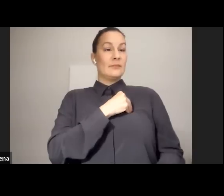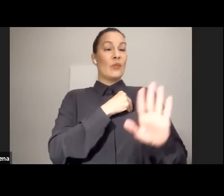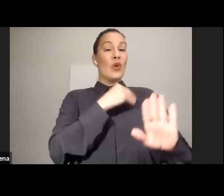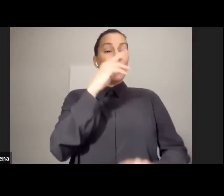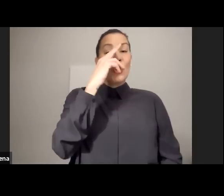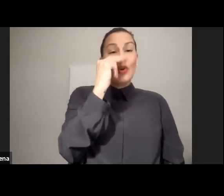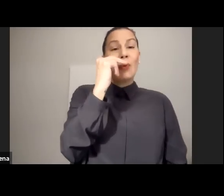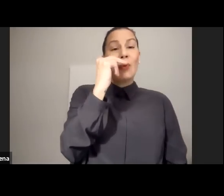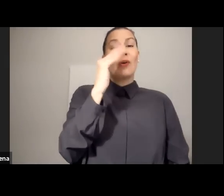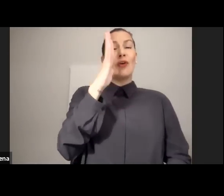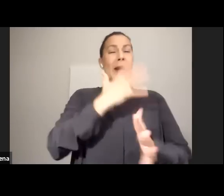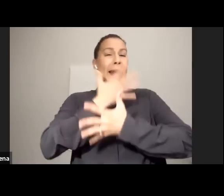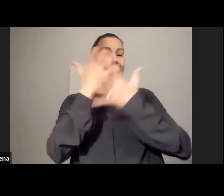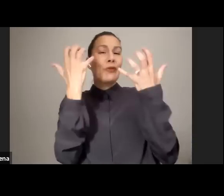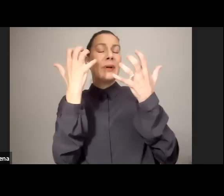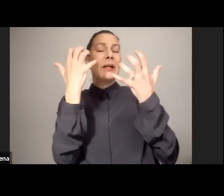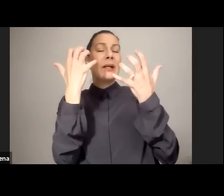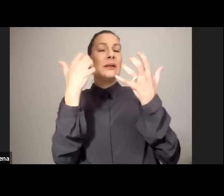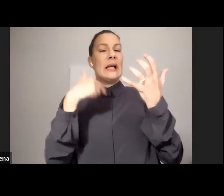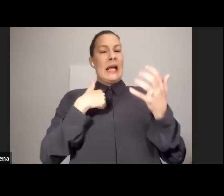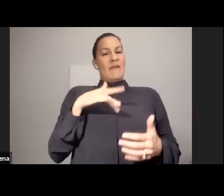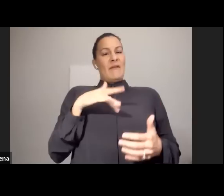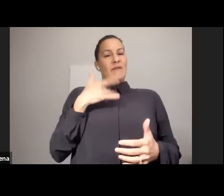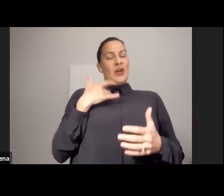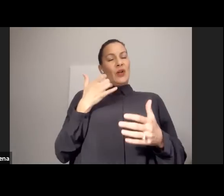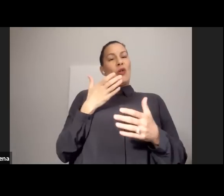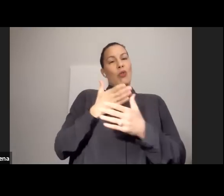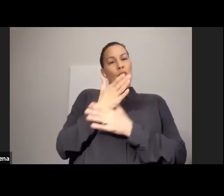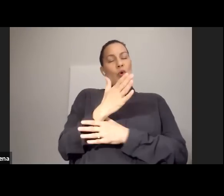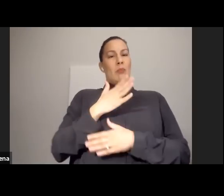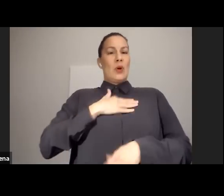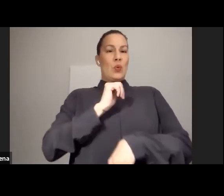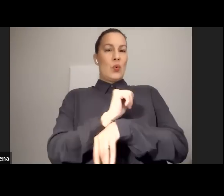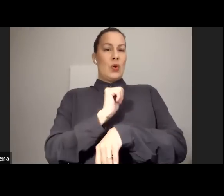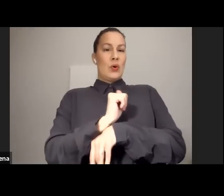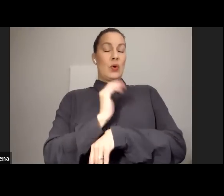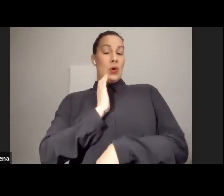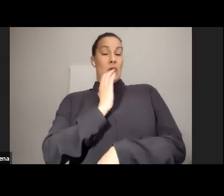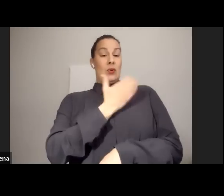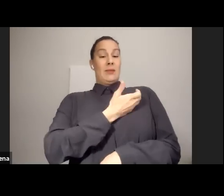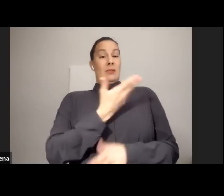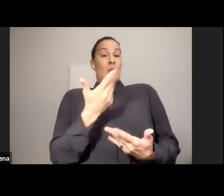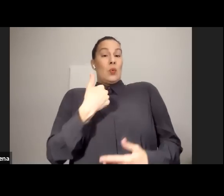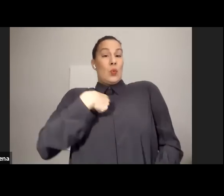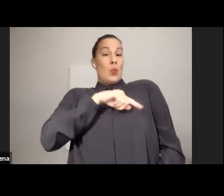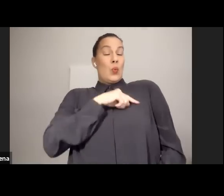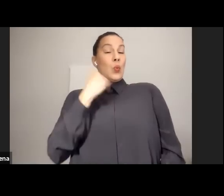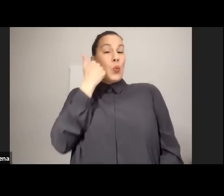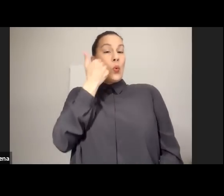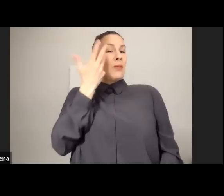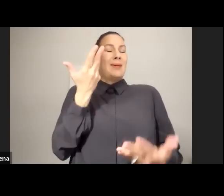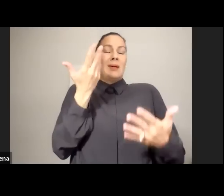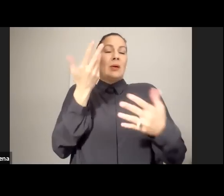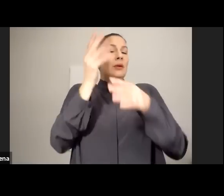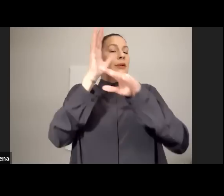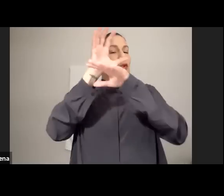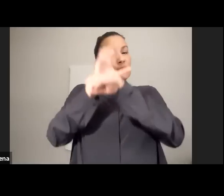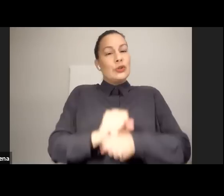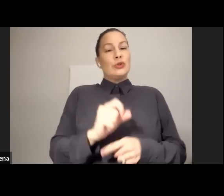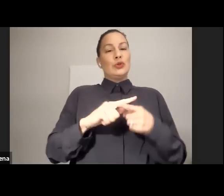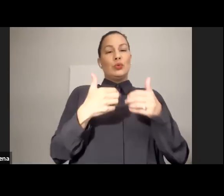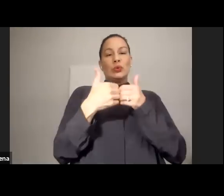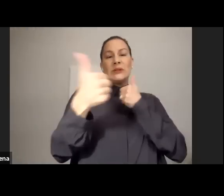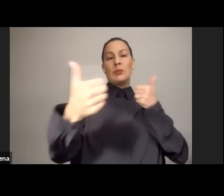of my work. And we whores are used to being separated. They try to separate us by kicking us off of